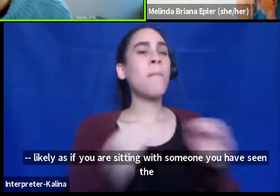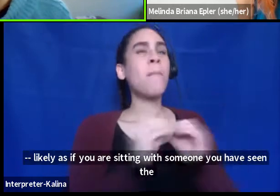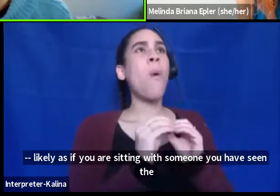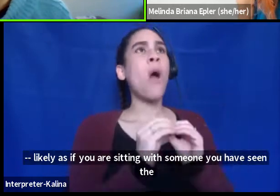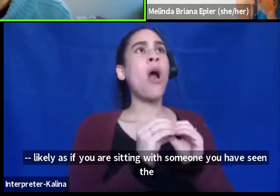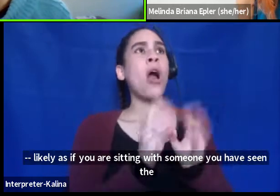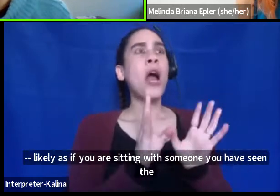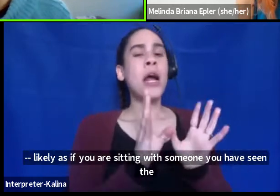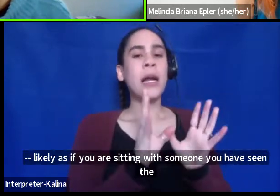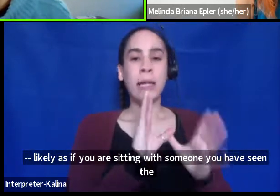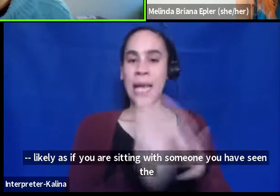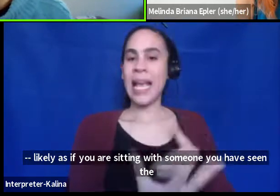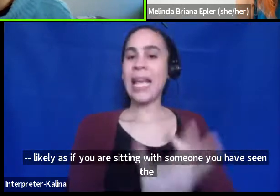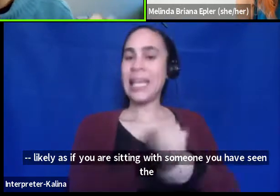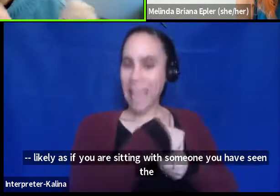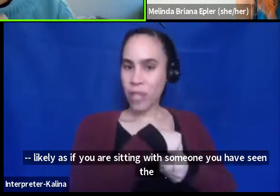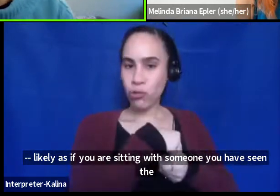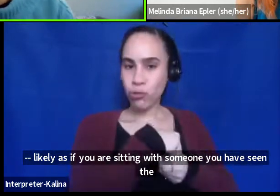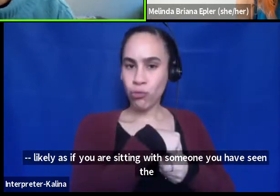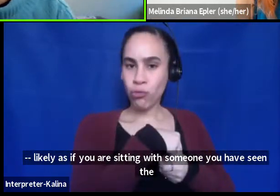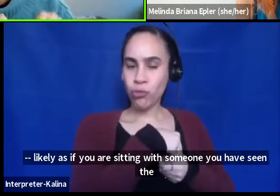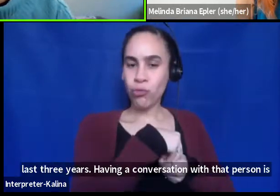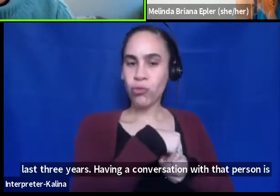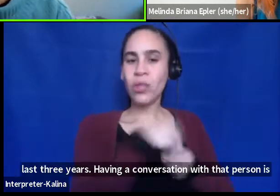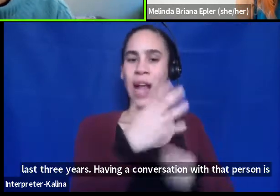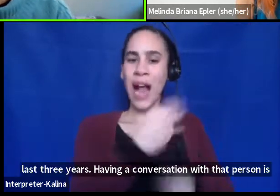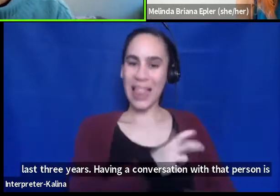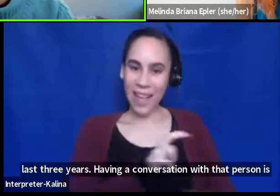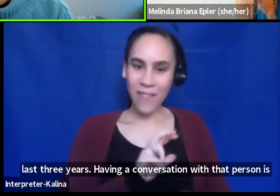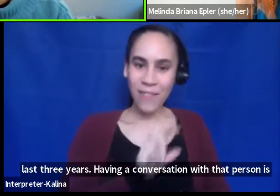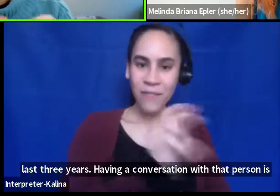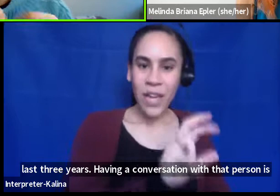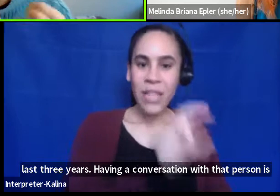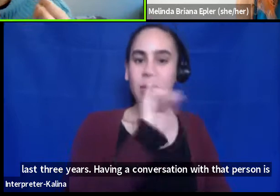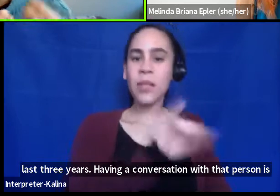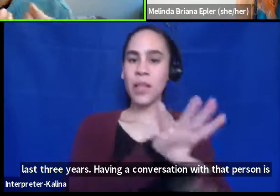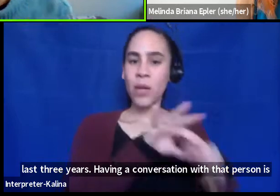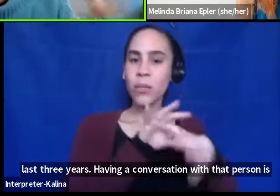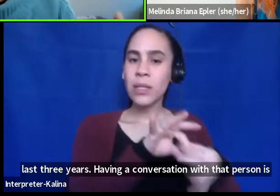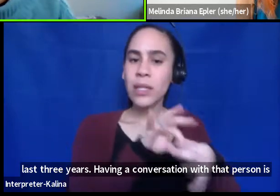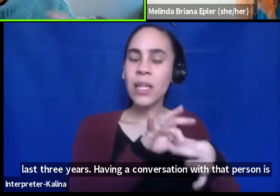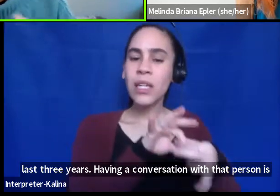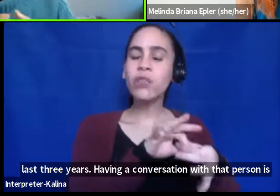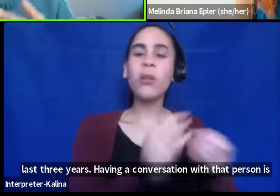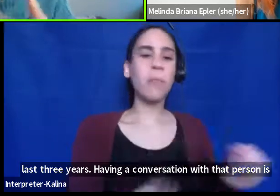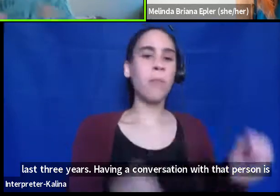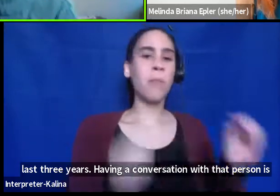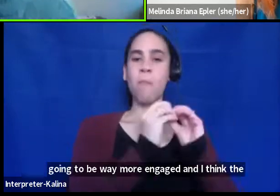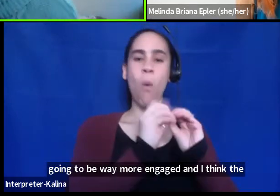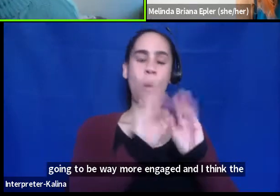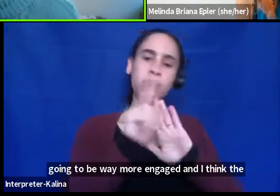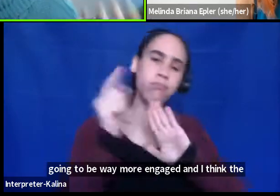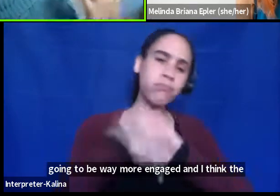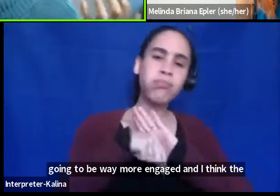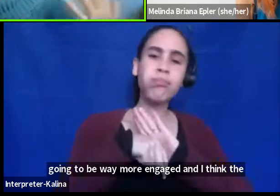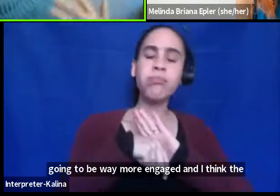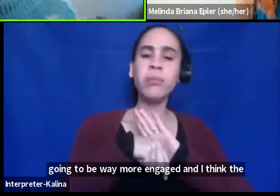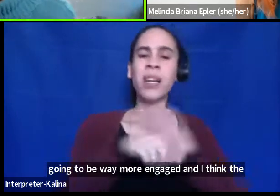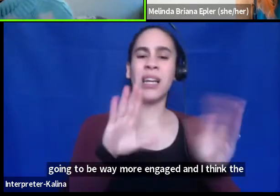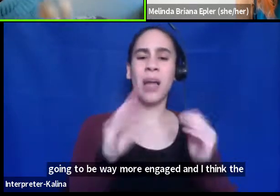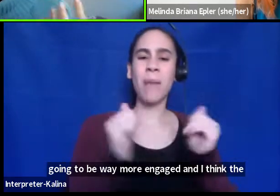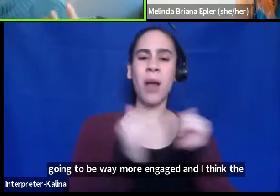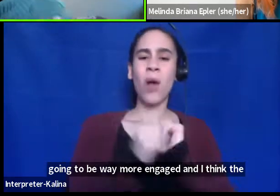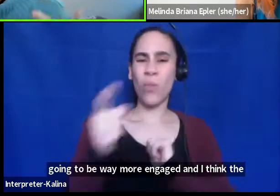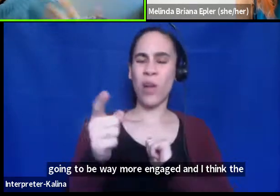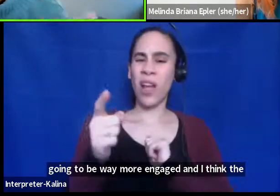think, more engaged. And I think the investment in the relationship is a lot more profound than something as disembodied as social